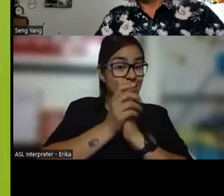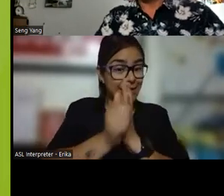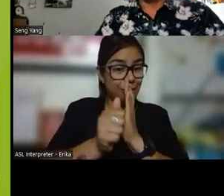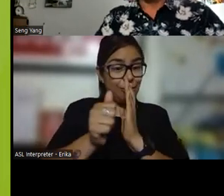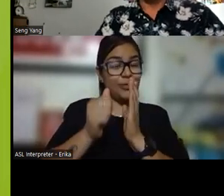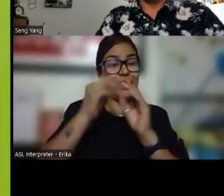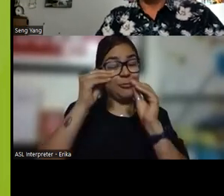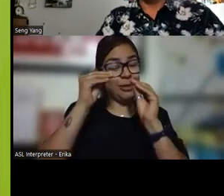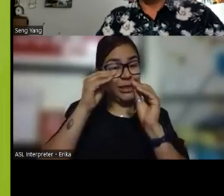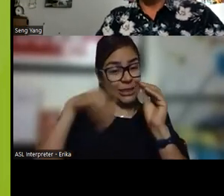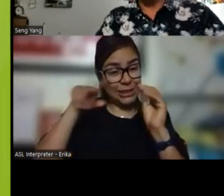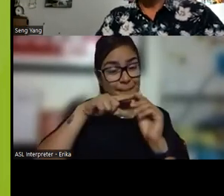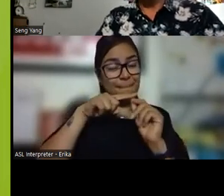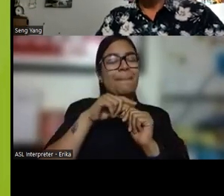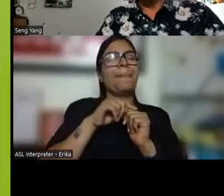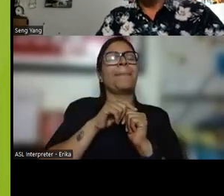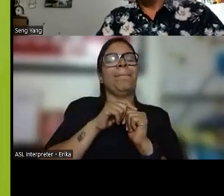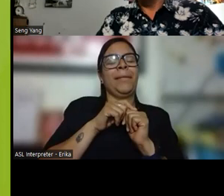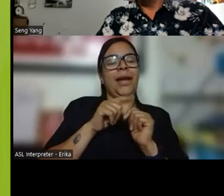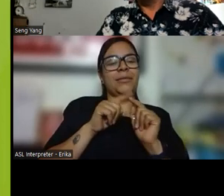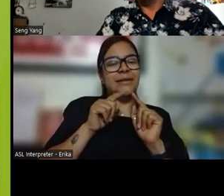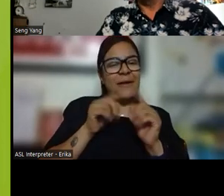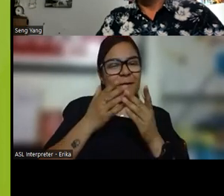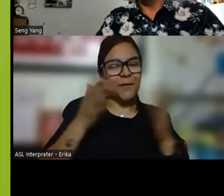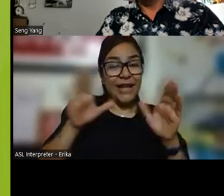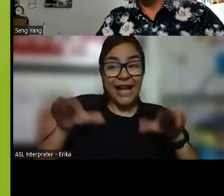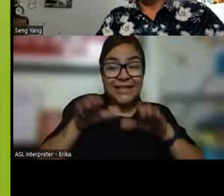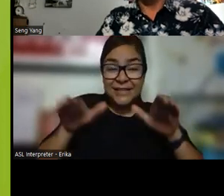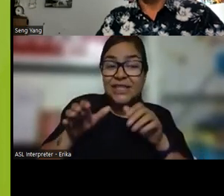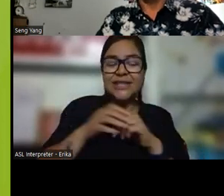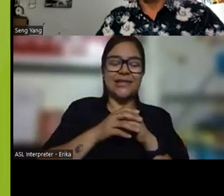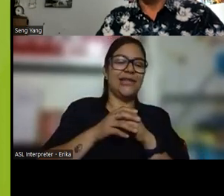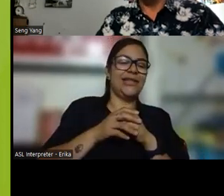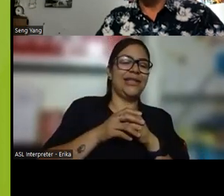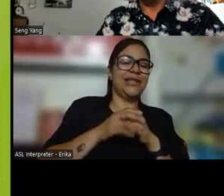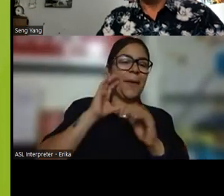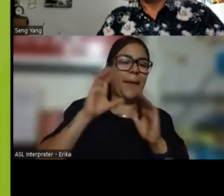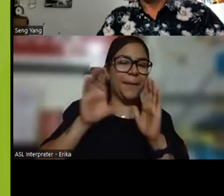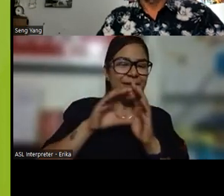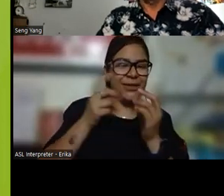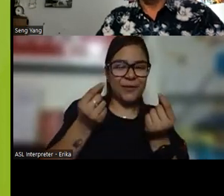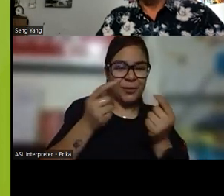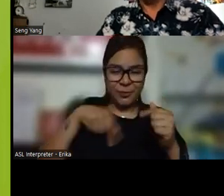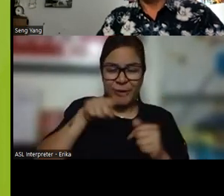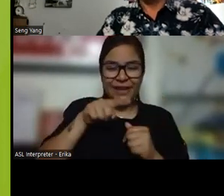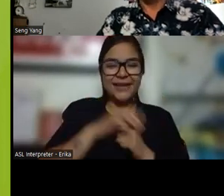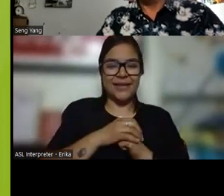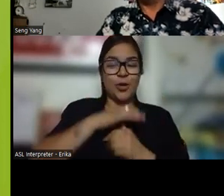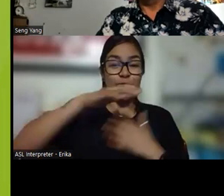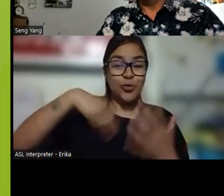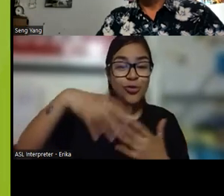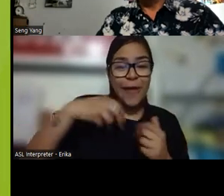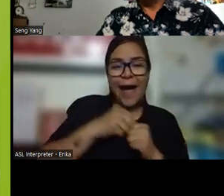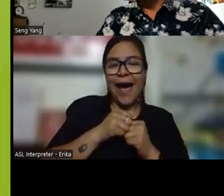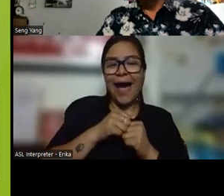of the pictures here to teach them about life skill. They give them a life skill, and sometimes we also teach them how